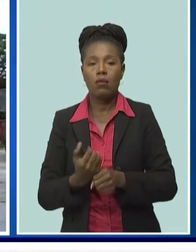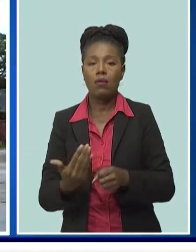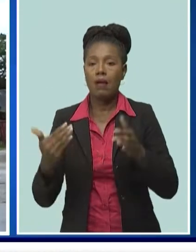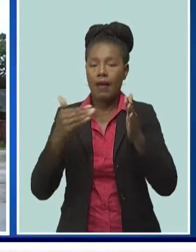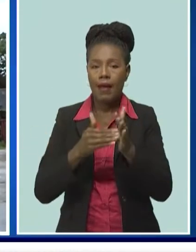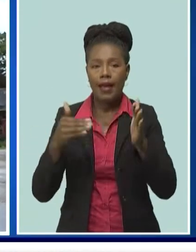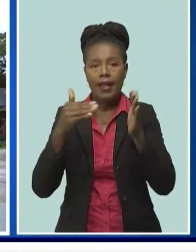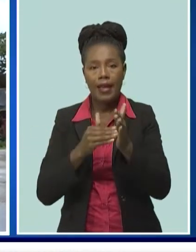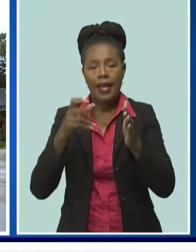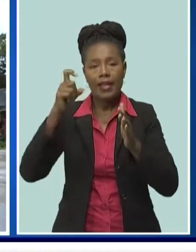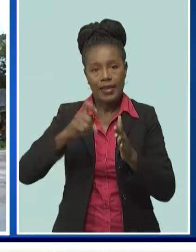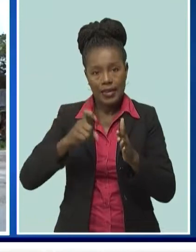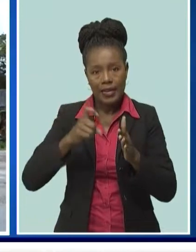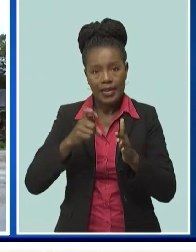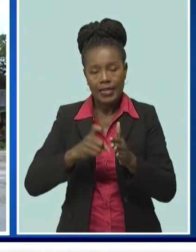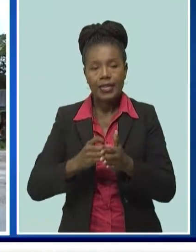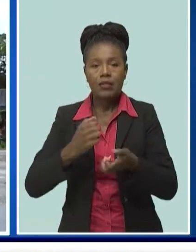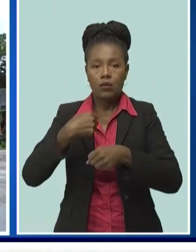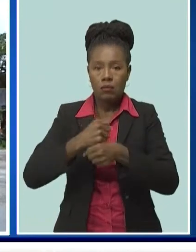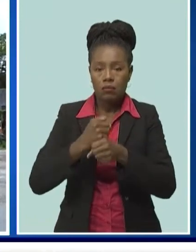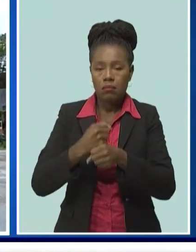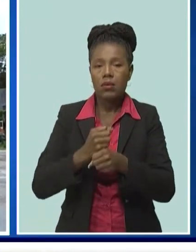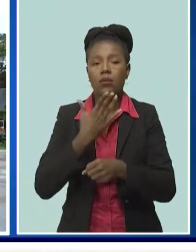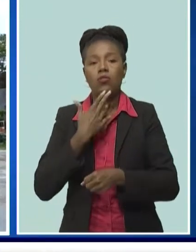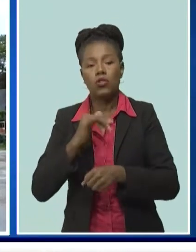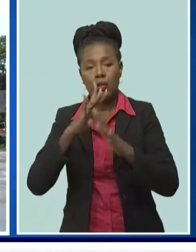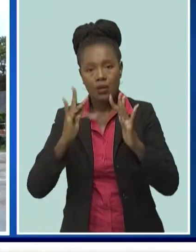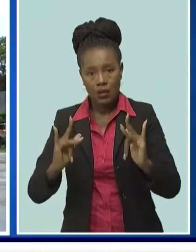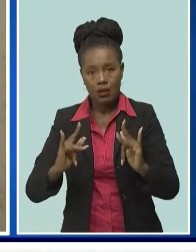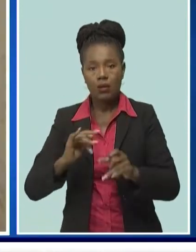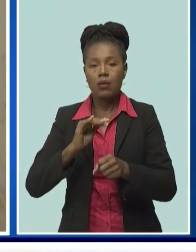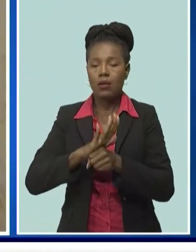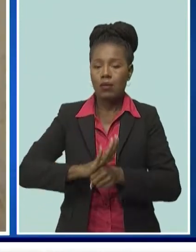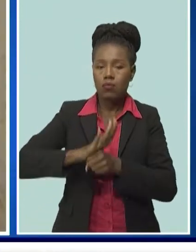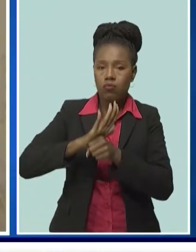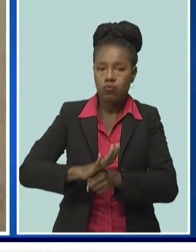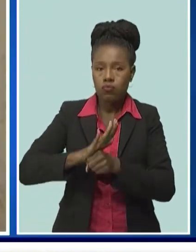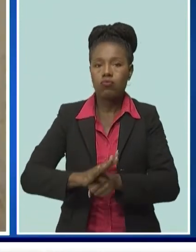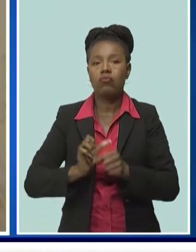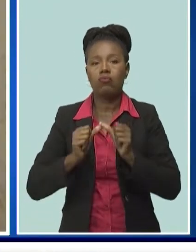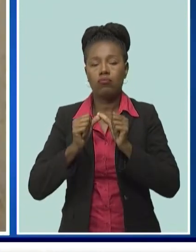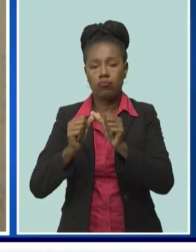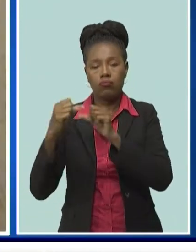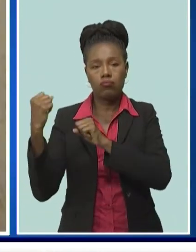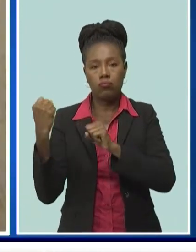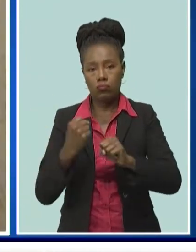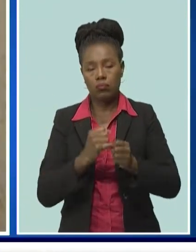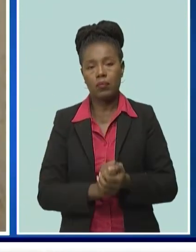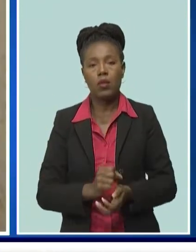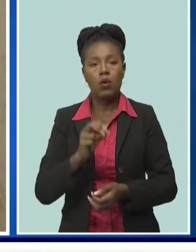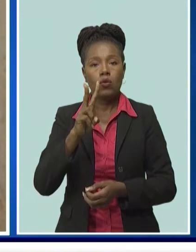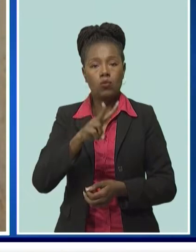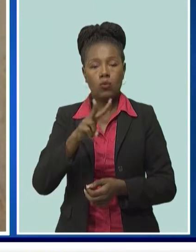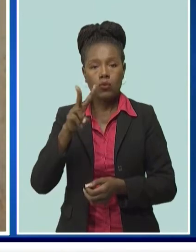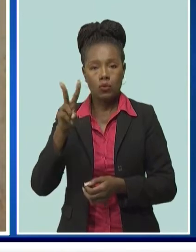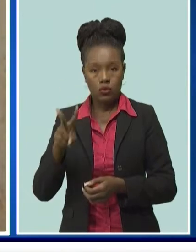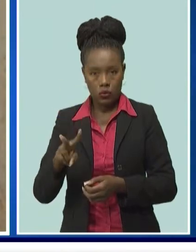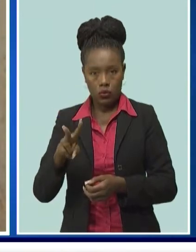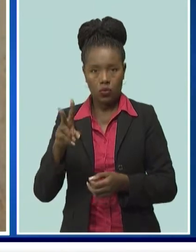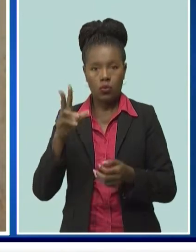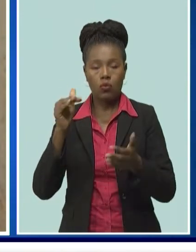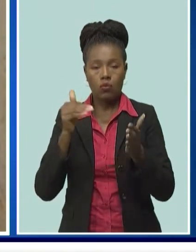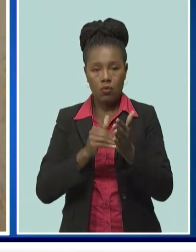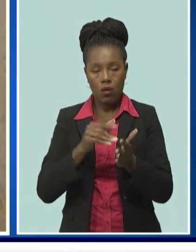that is required. The factory is projected to produce 5,229 tons of sugar